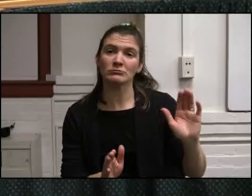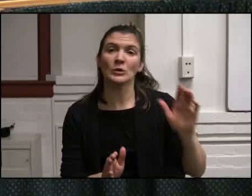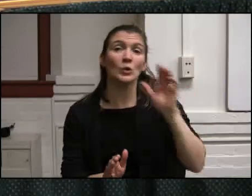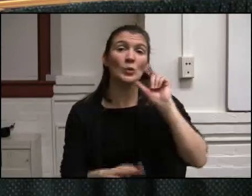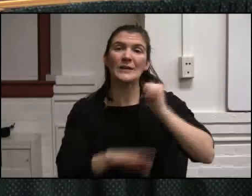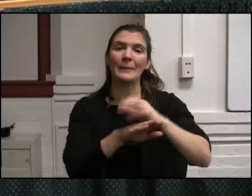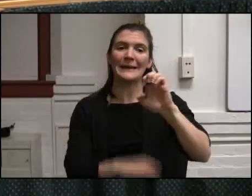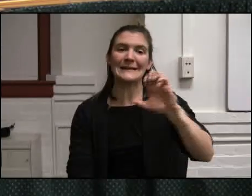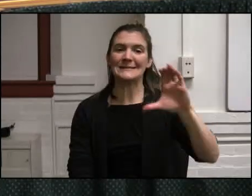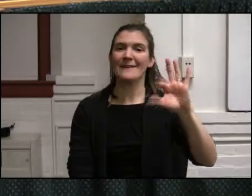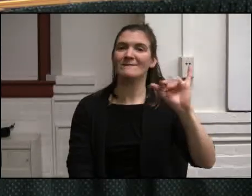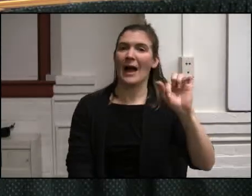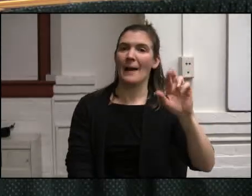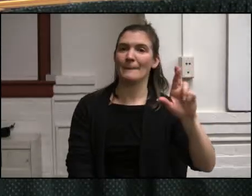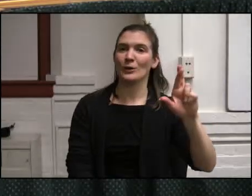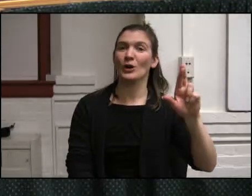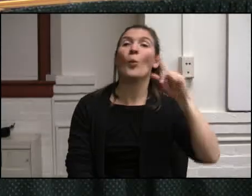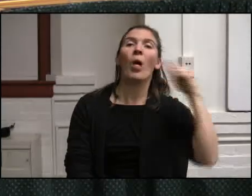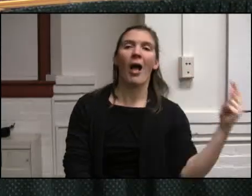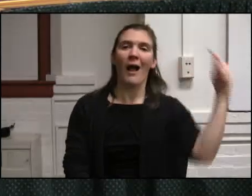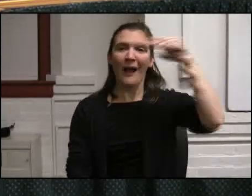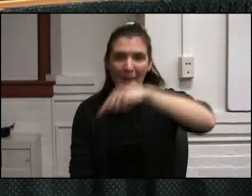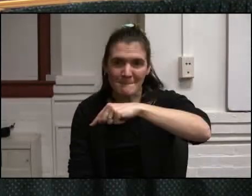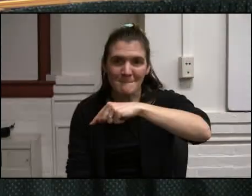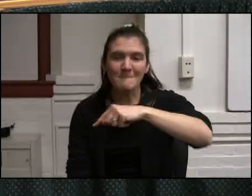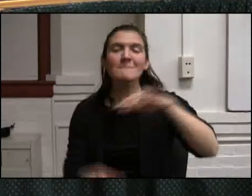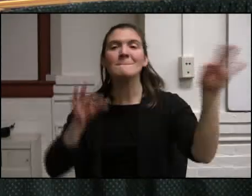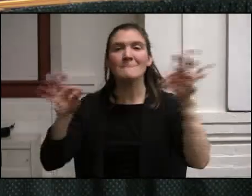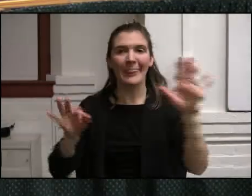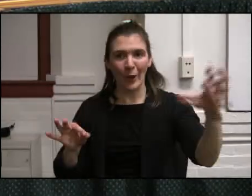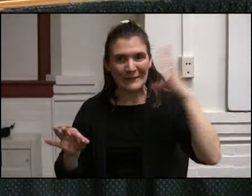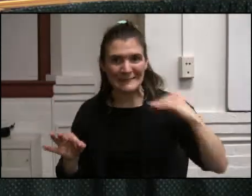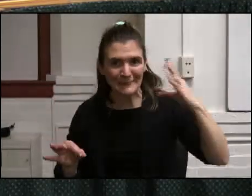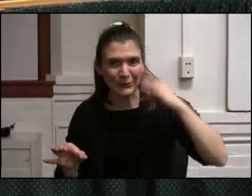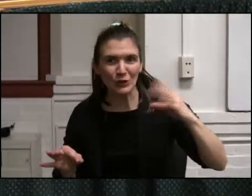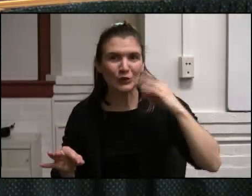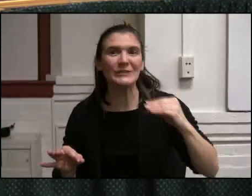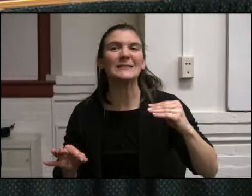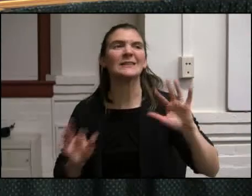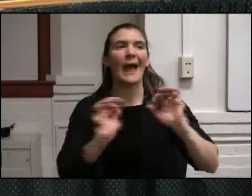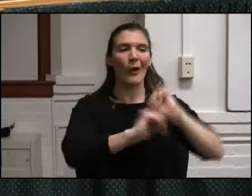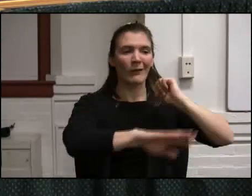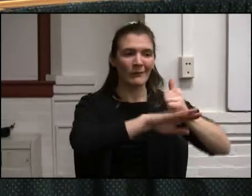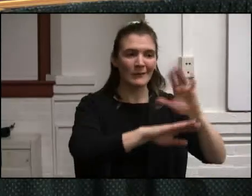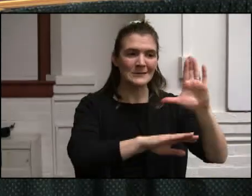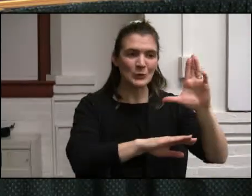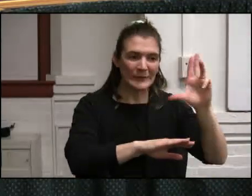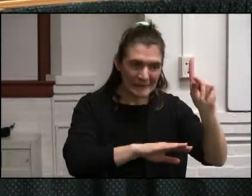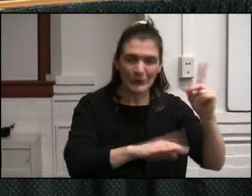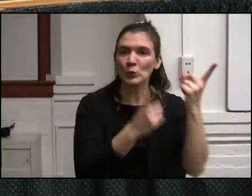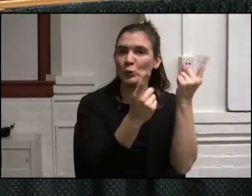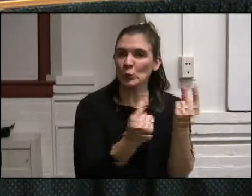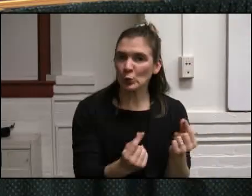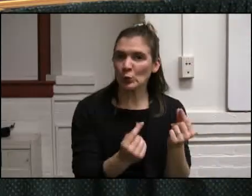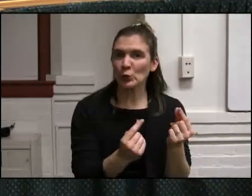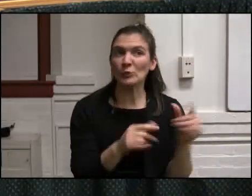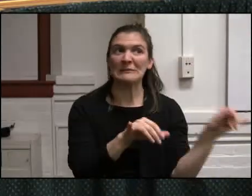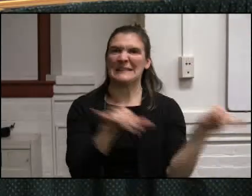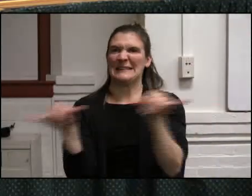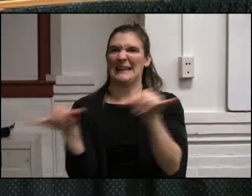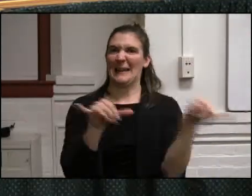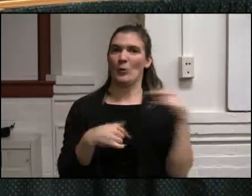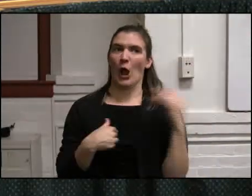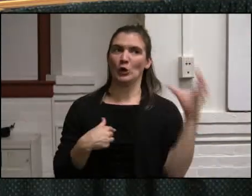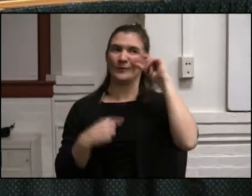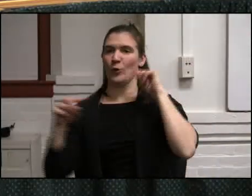EC Fiber will be speaking from their direct experience with the creation of a district similar to what is being envisioned